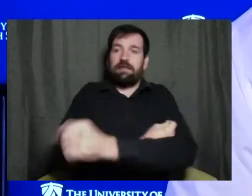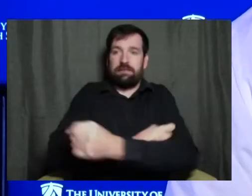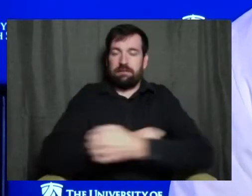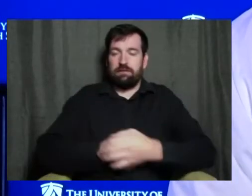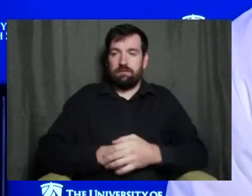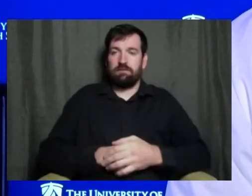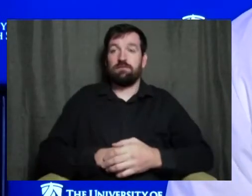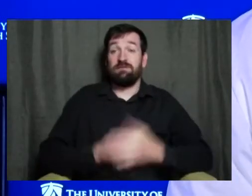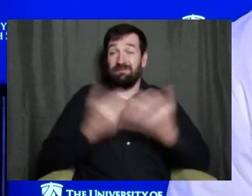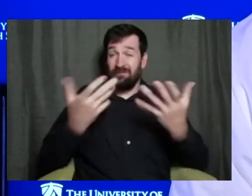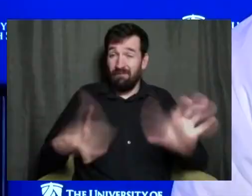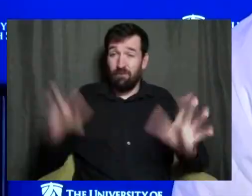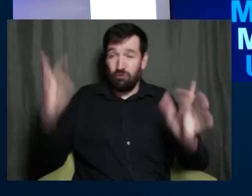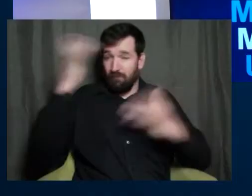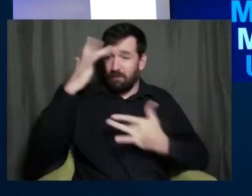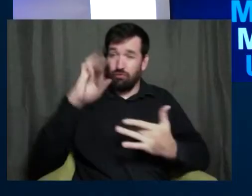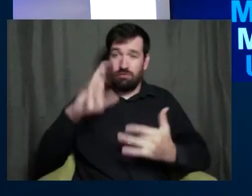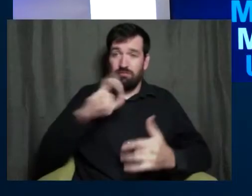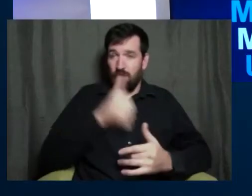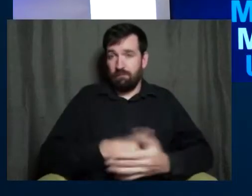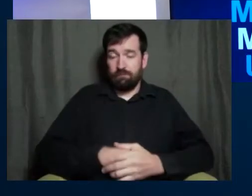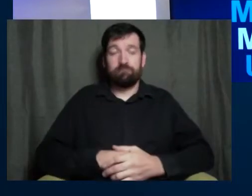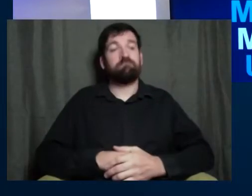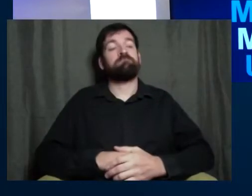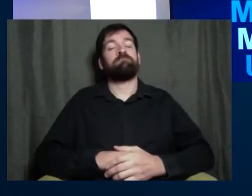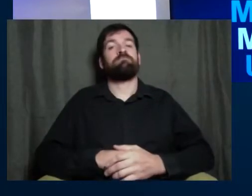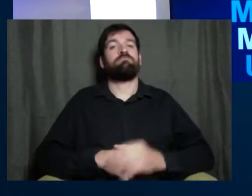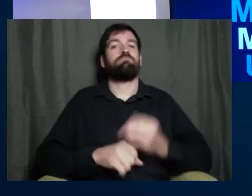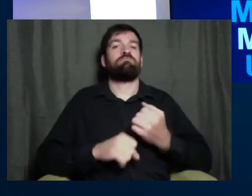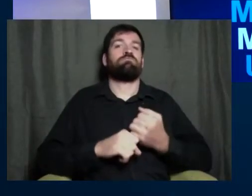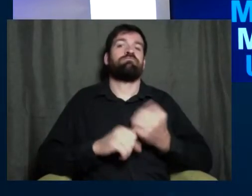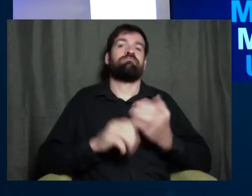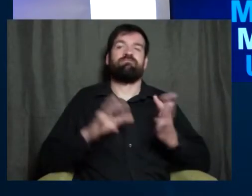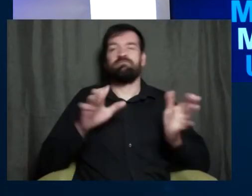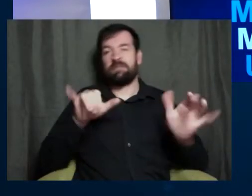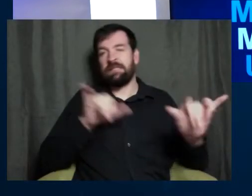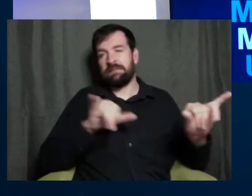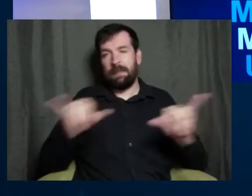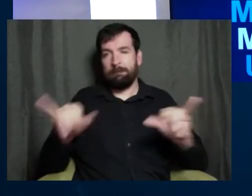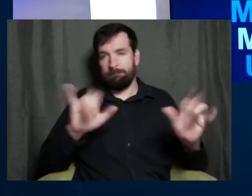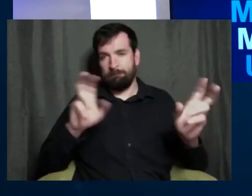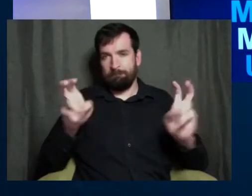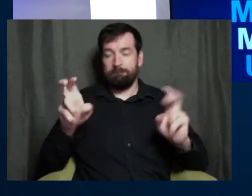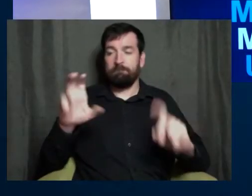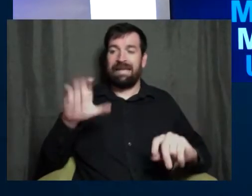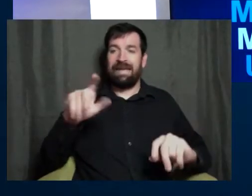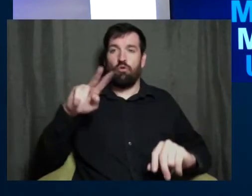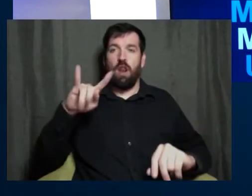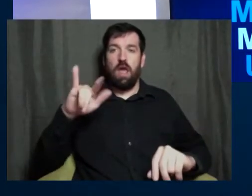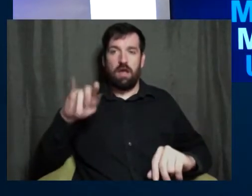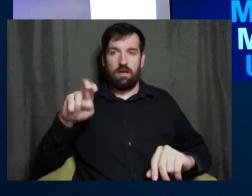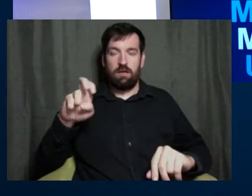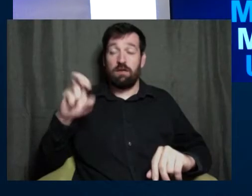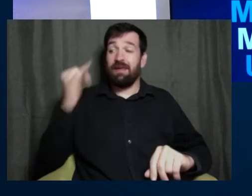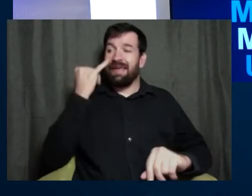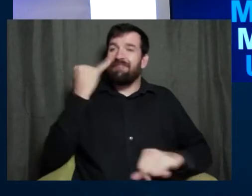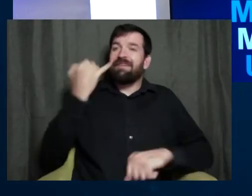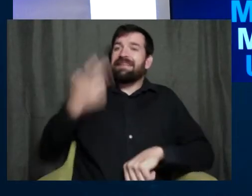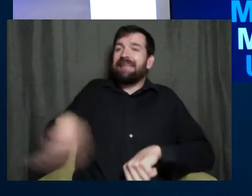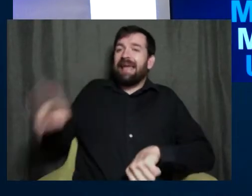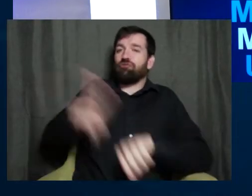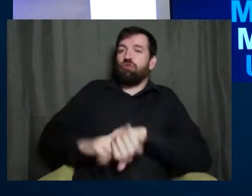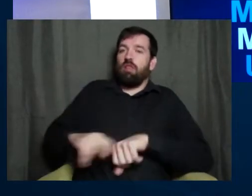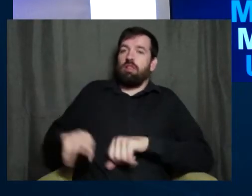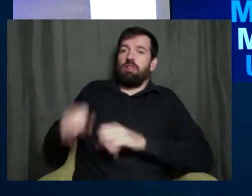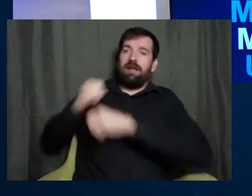you've had that infection. Okay, kind of along what we've talked about a little bit, but Caroline has a question. If natural immunity is a thing,